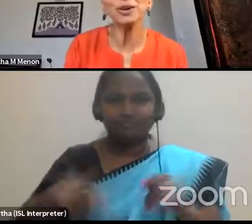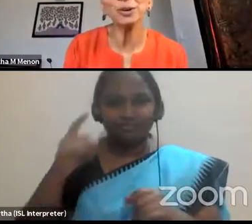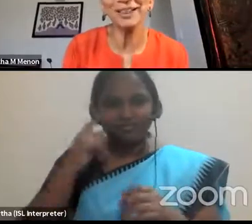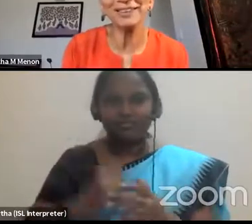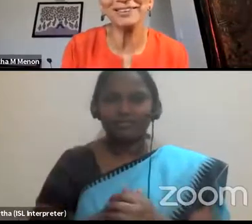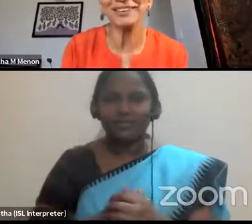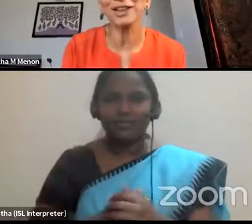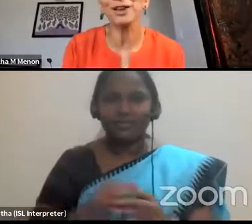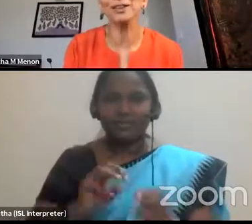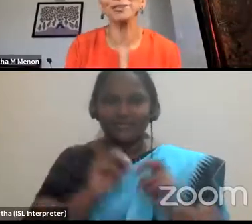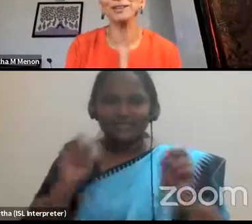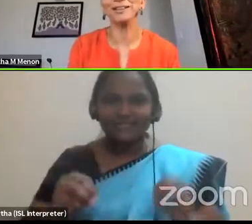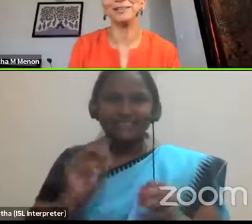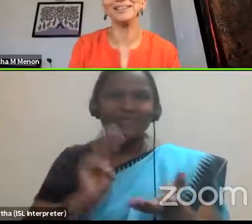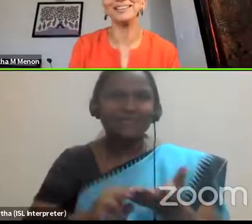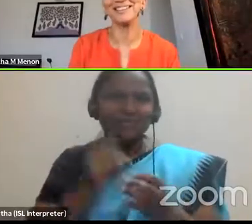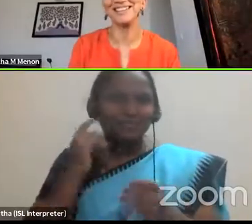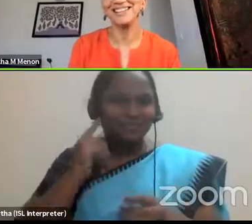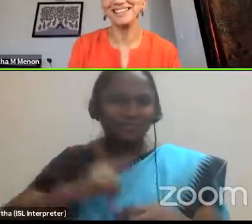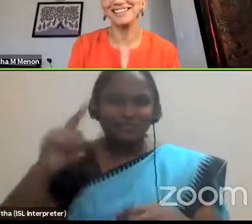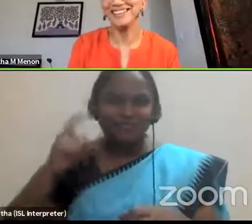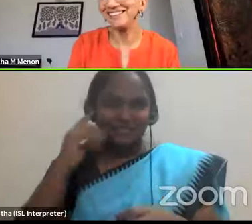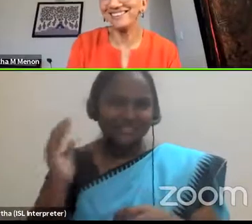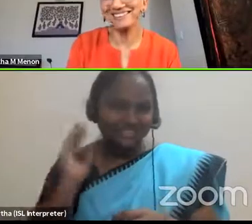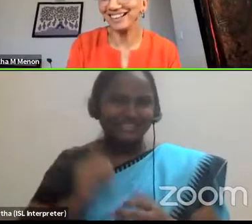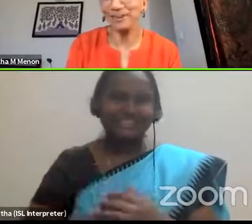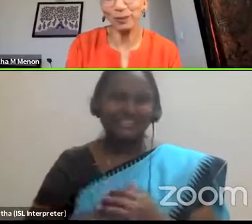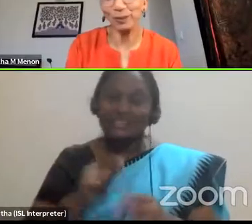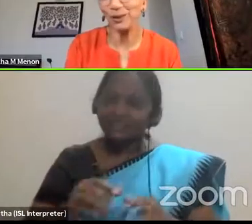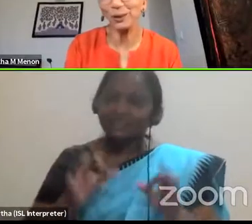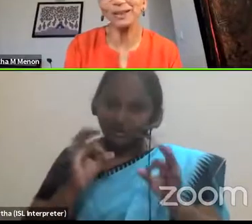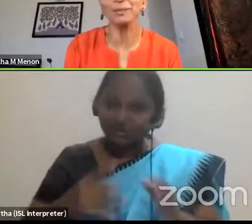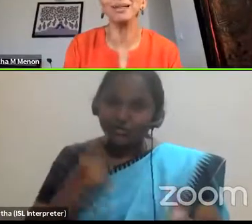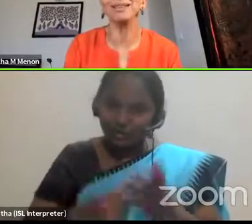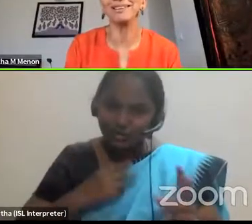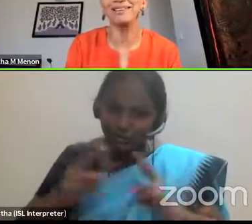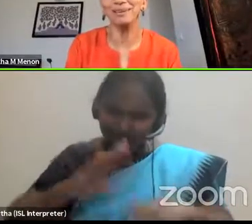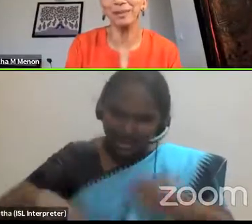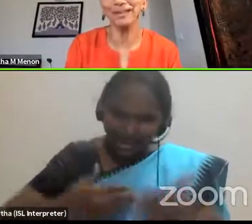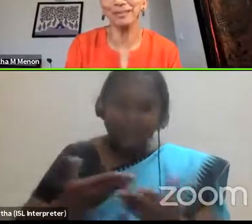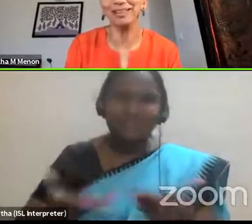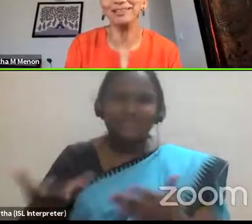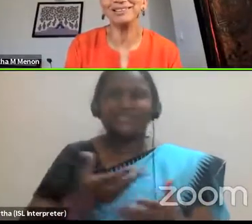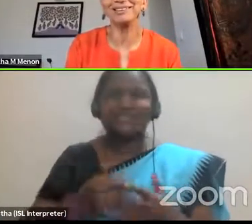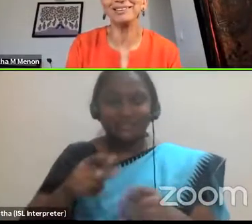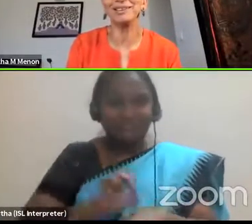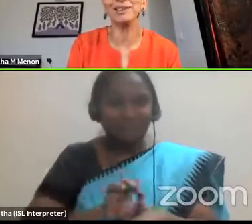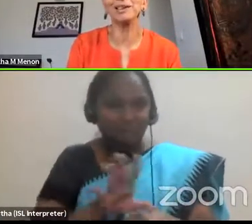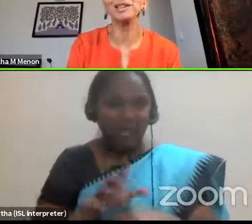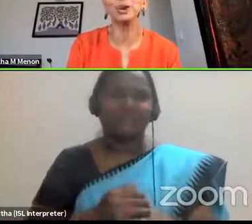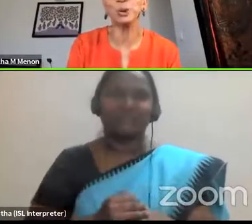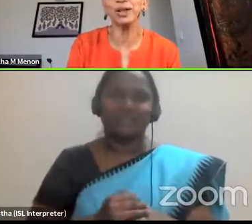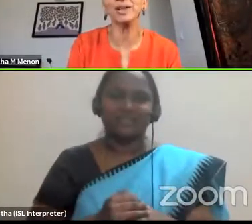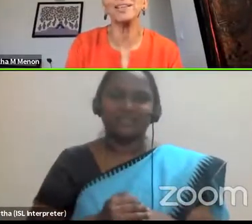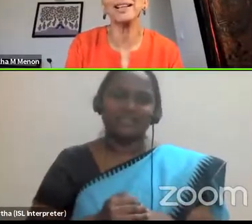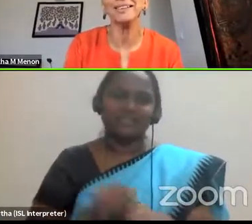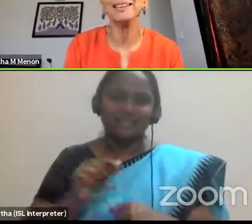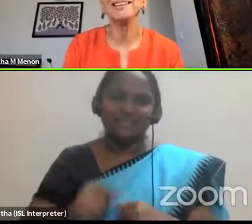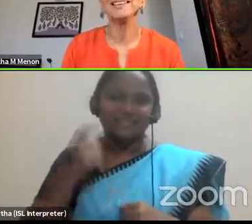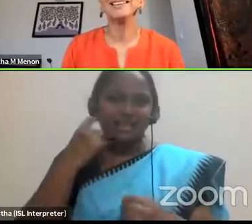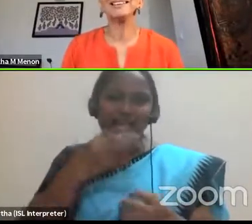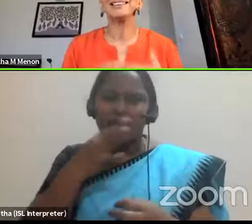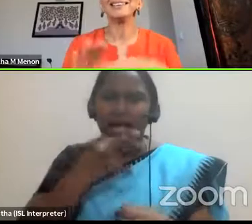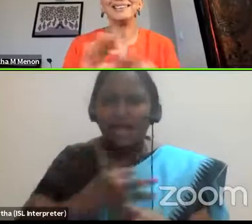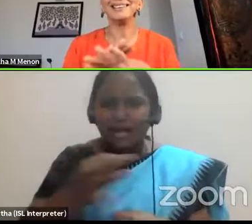That's music to my ears, actually, Abhishek, because that's exactly what we're talking about, that in the pandemic, it has shown us